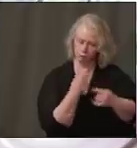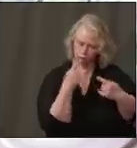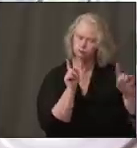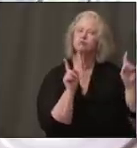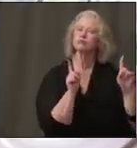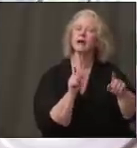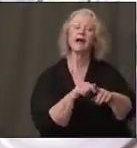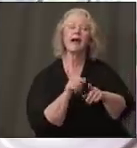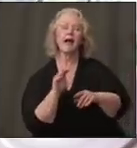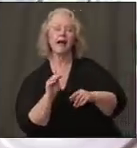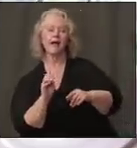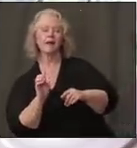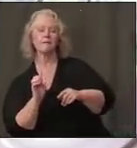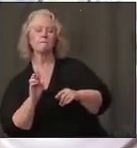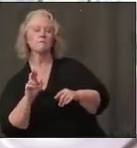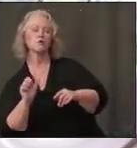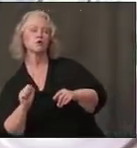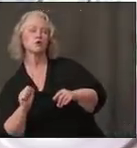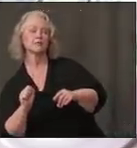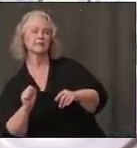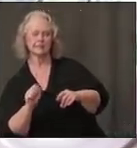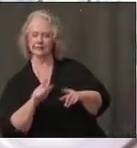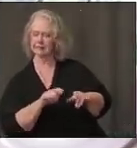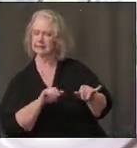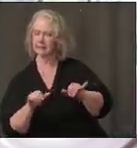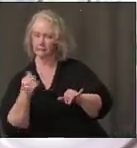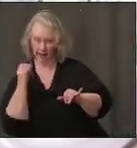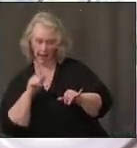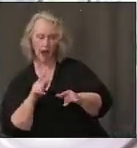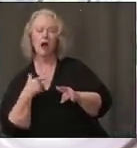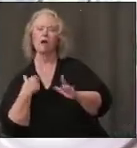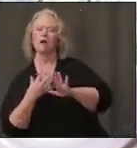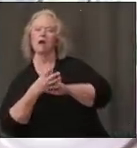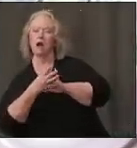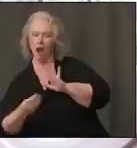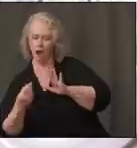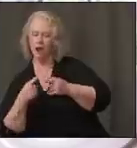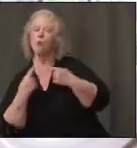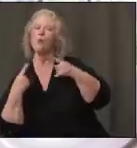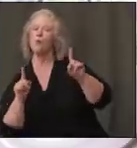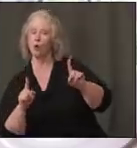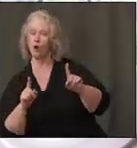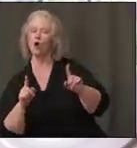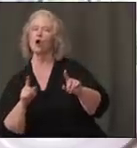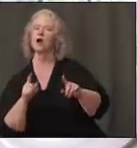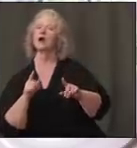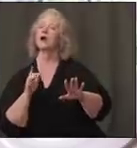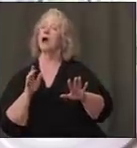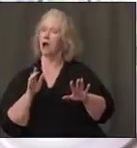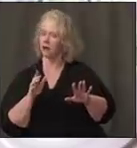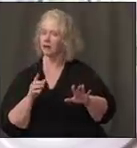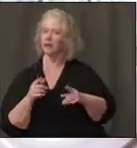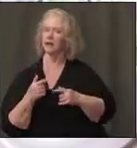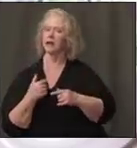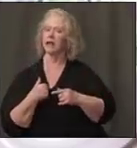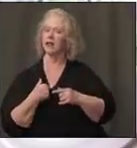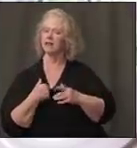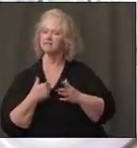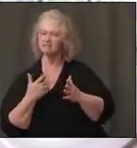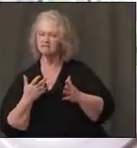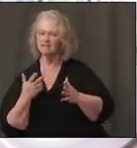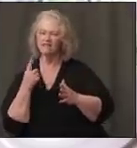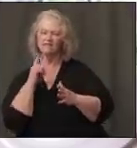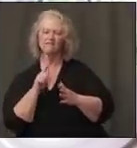MERS, which is a close cousin of this coronavirus, and it worked in large primates. We never put it into humans. We've done it against